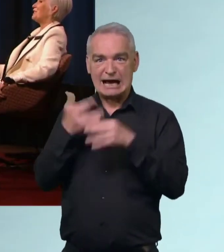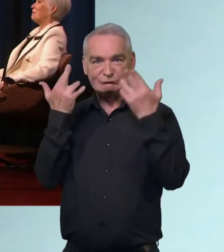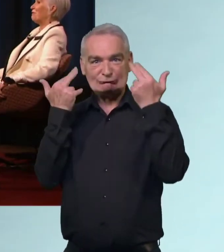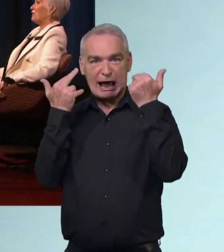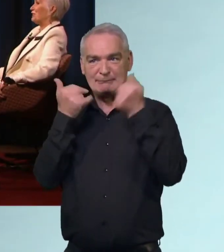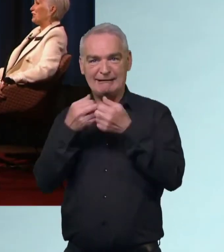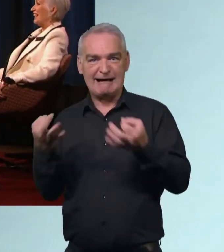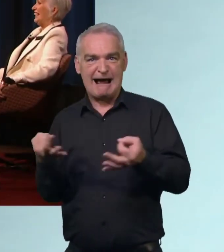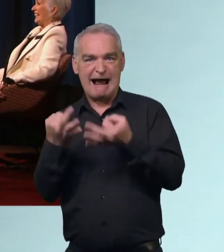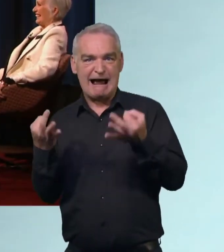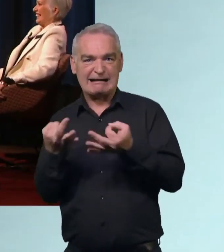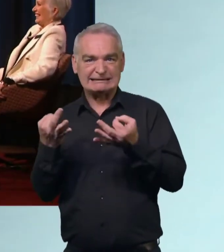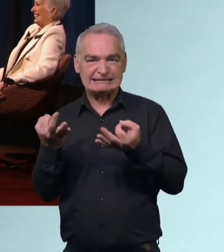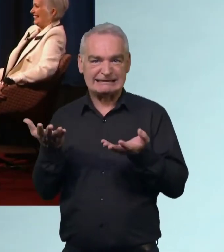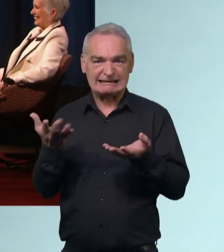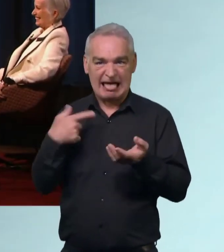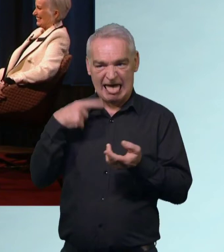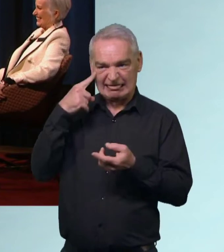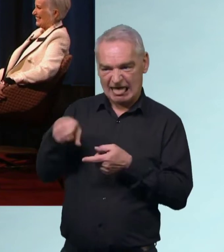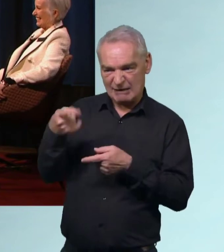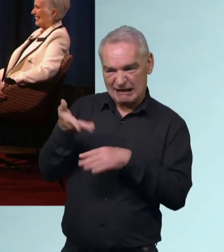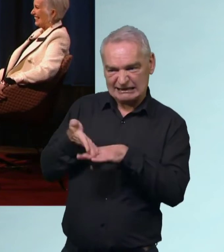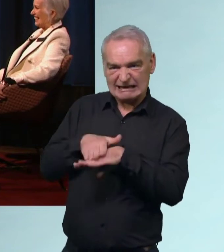Yeah, never good. I think this fridge. One died.